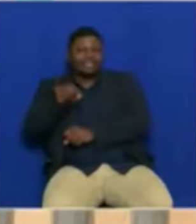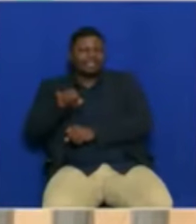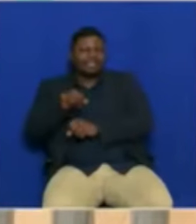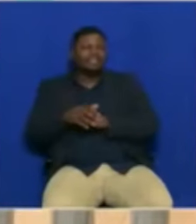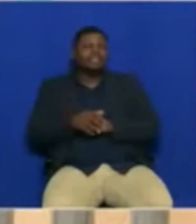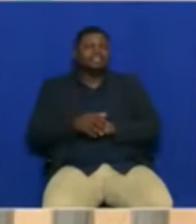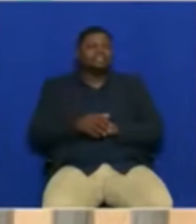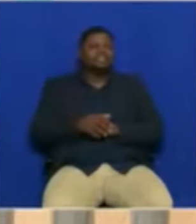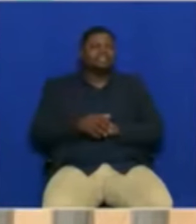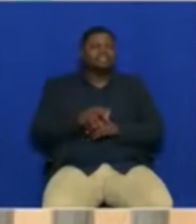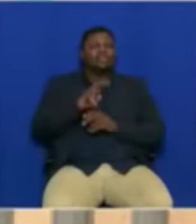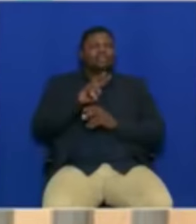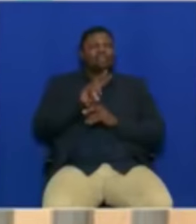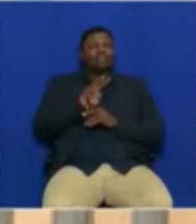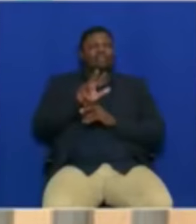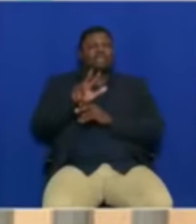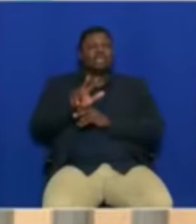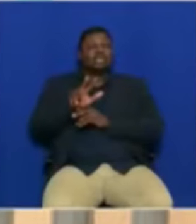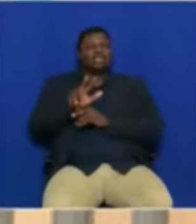At 12.13,